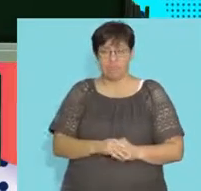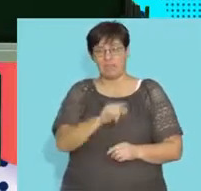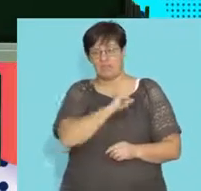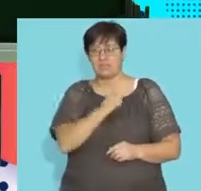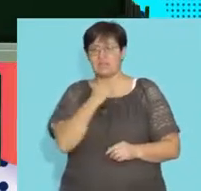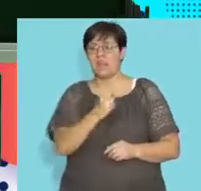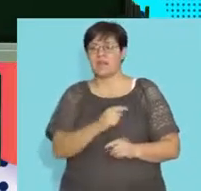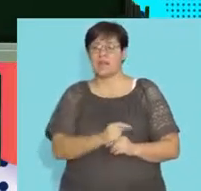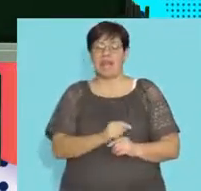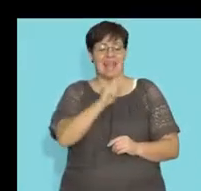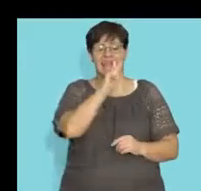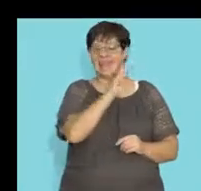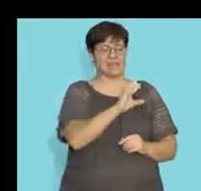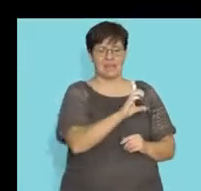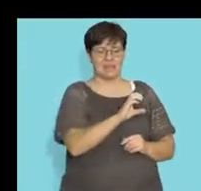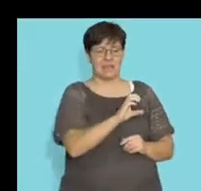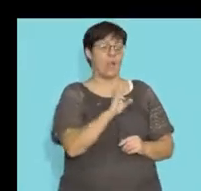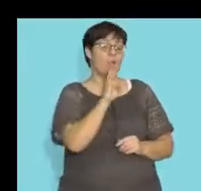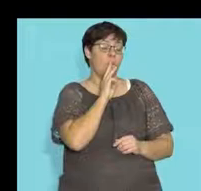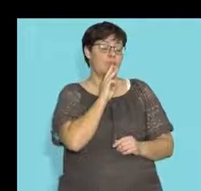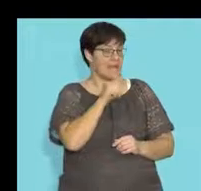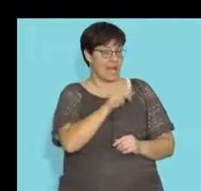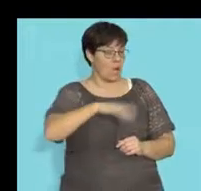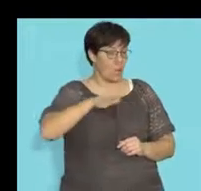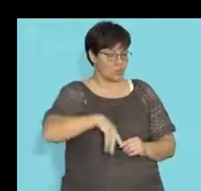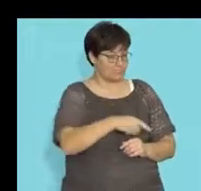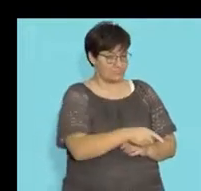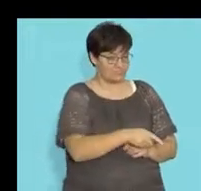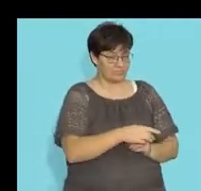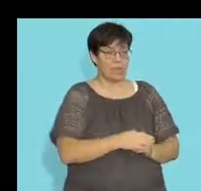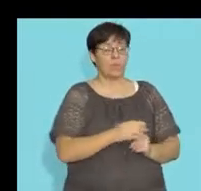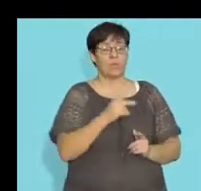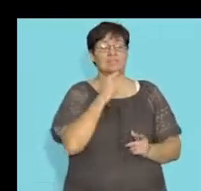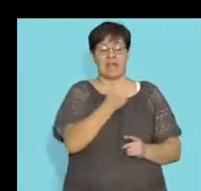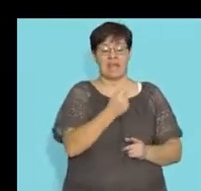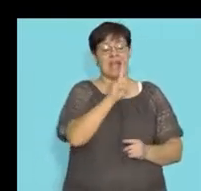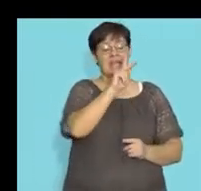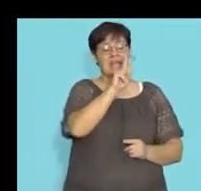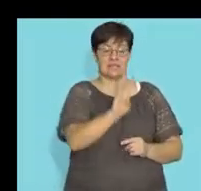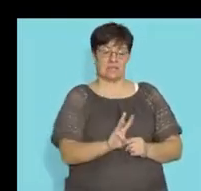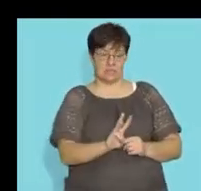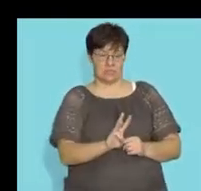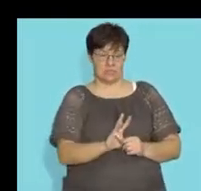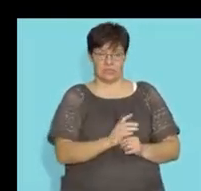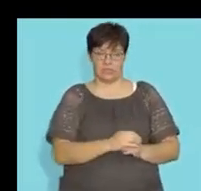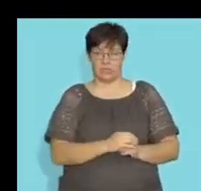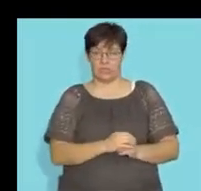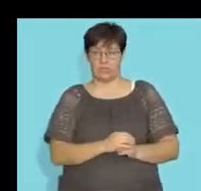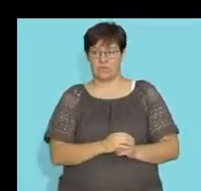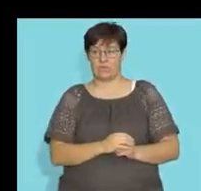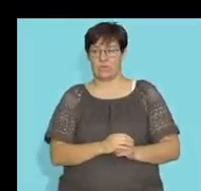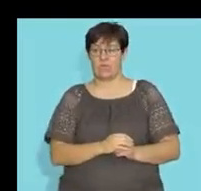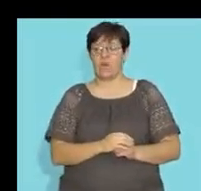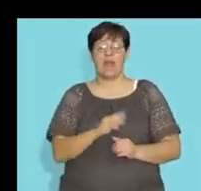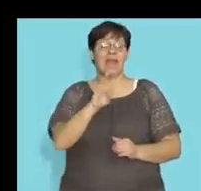water reaction. Therefore, we say we don't talk about Kc when we talk about the autoionization of water, but